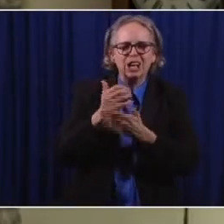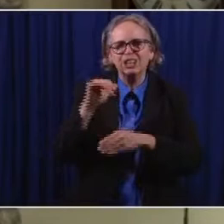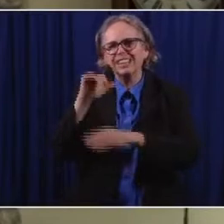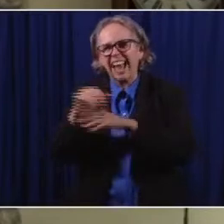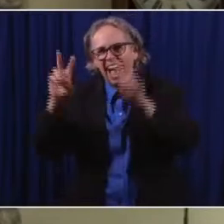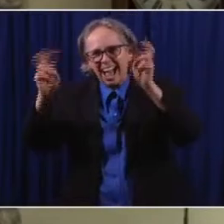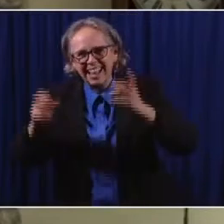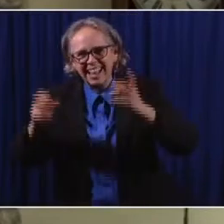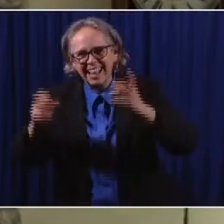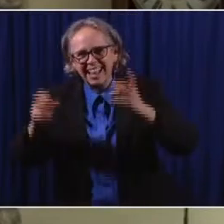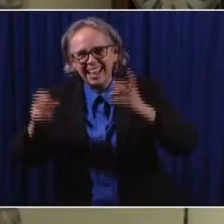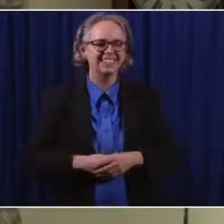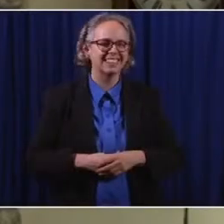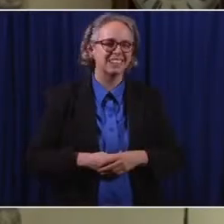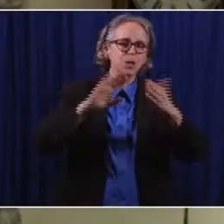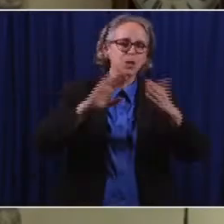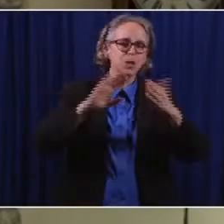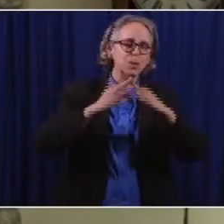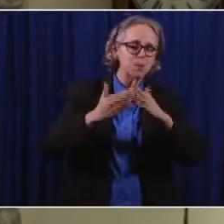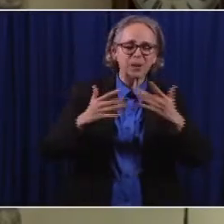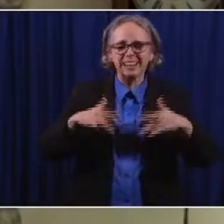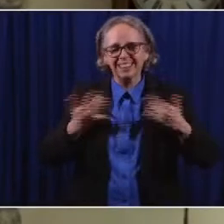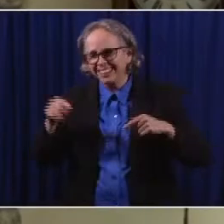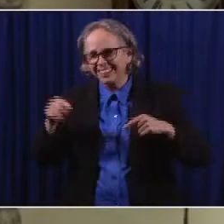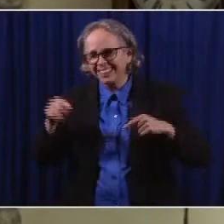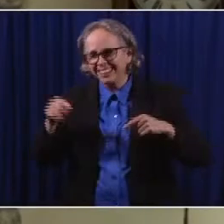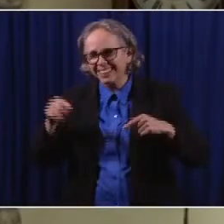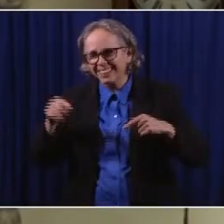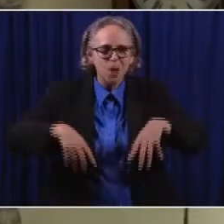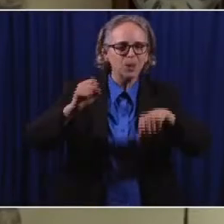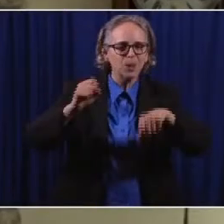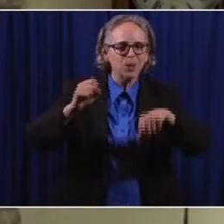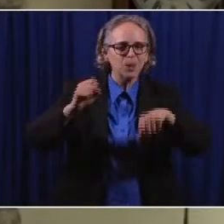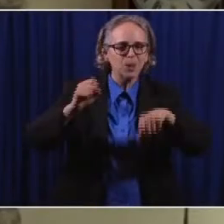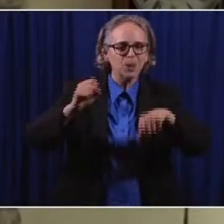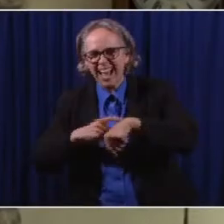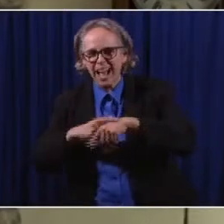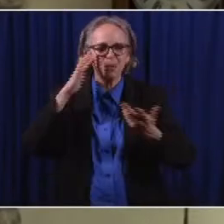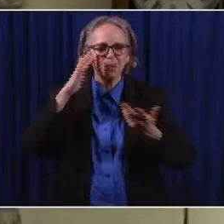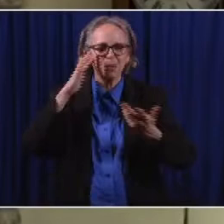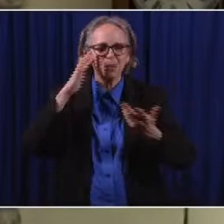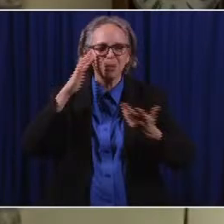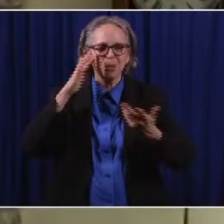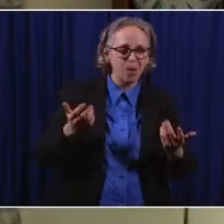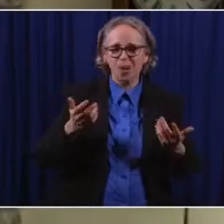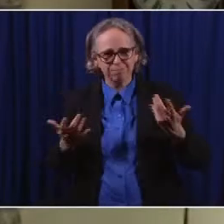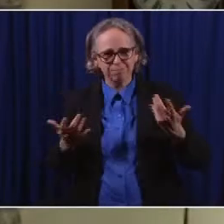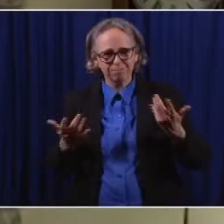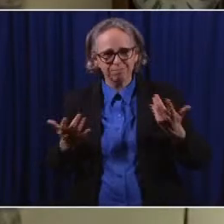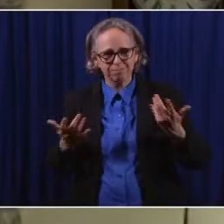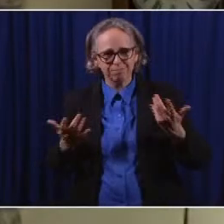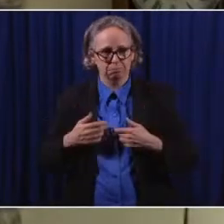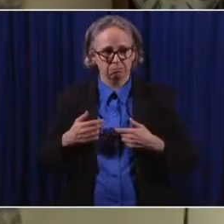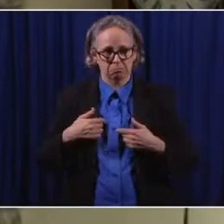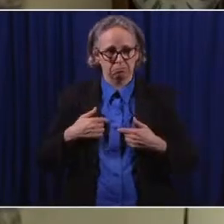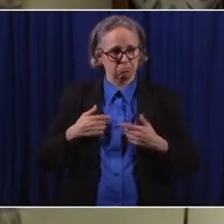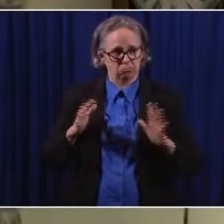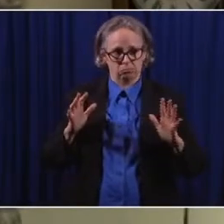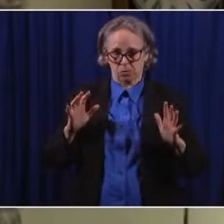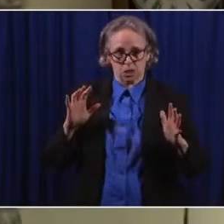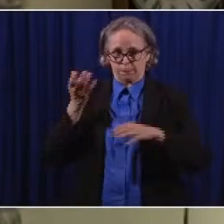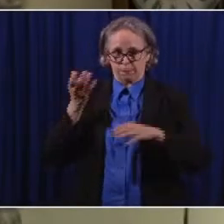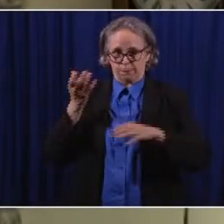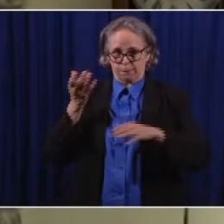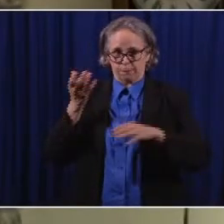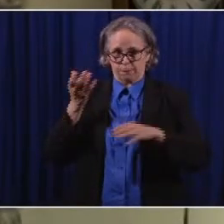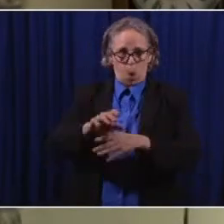time themselves. They make the determination about that. So that will not change. The local community will make the determination if